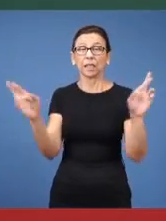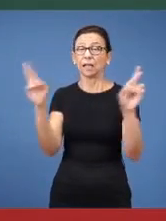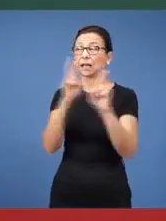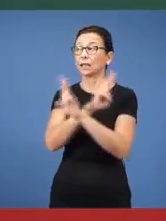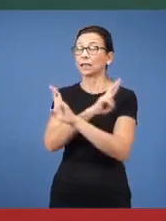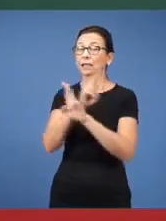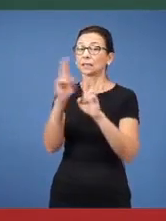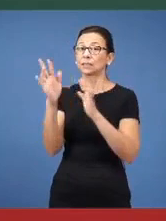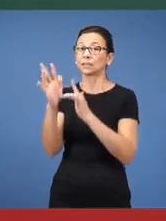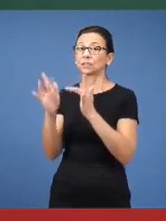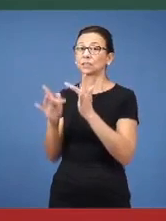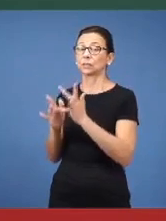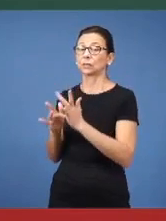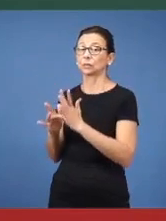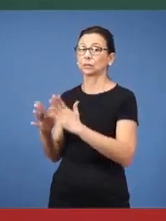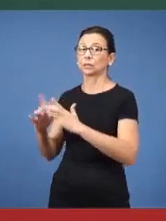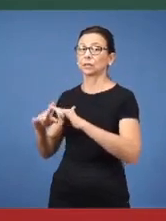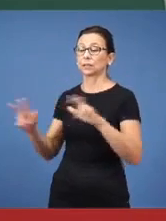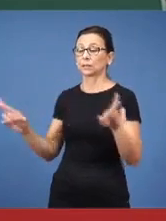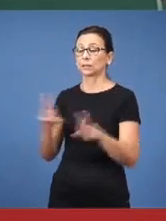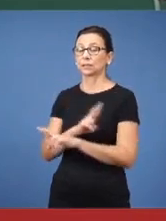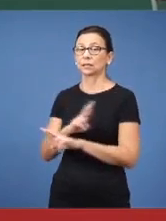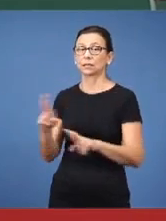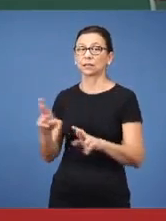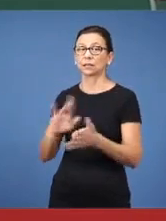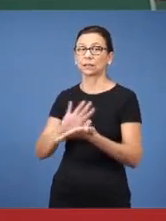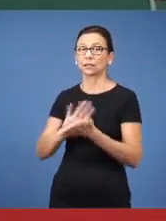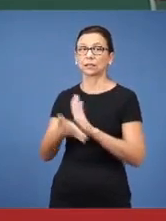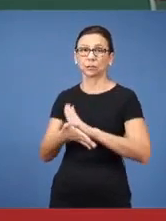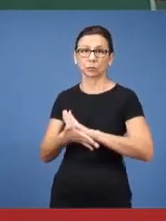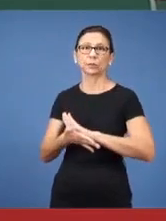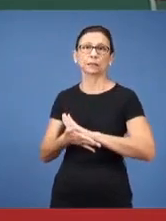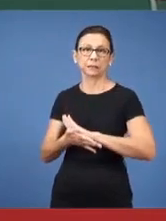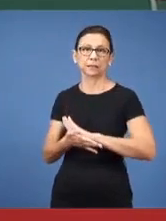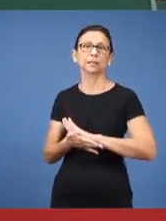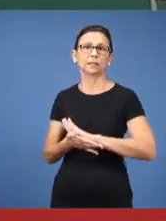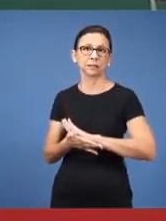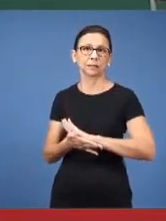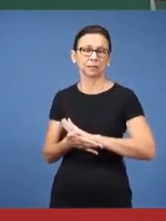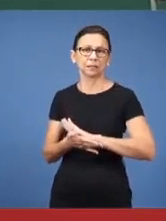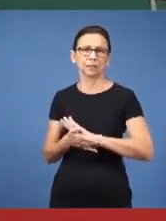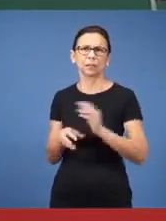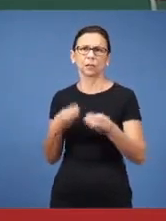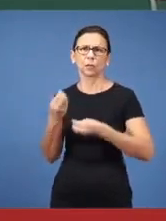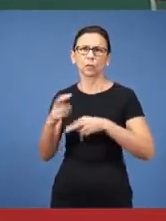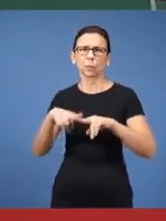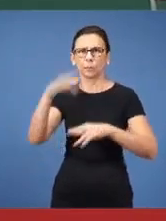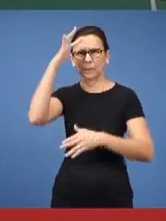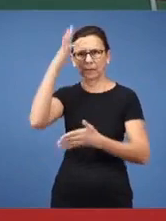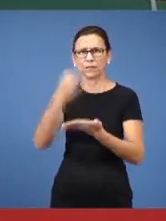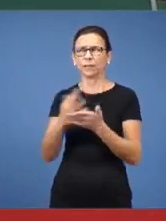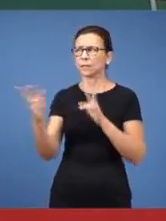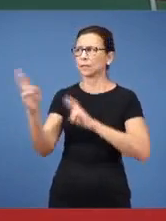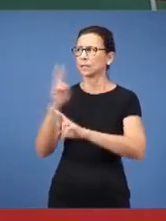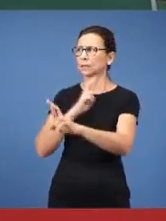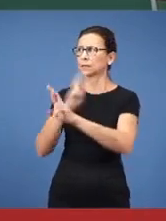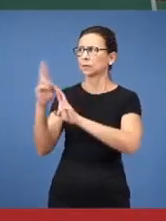the relation between Jesus and the church. The relation between Jesus and the church is through